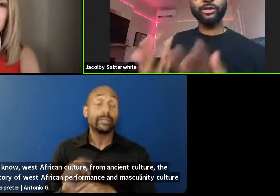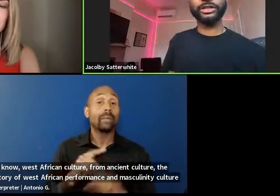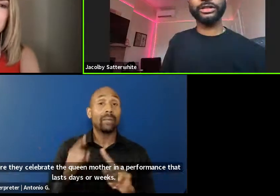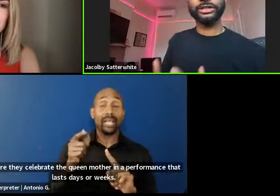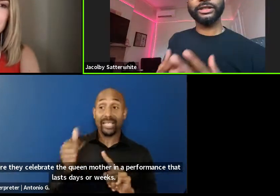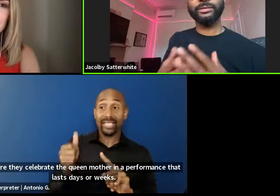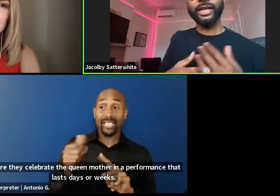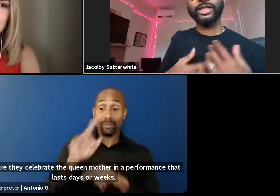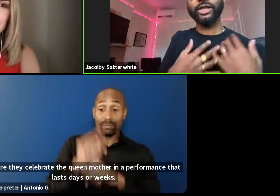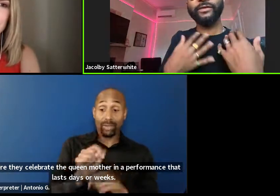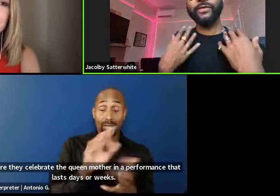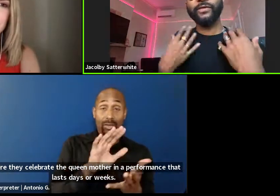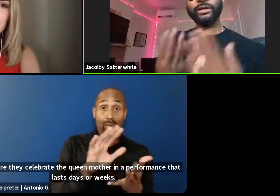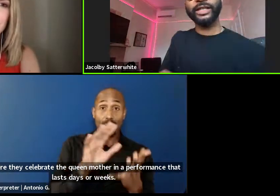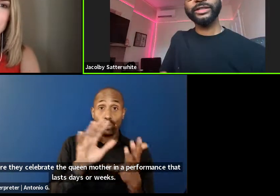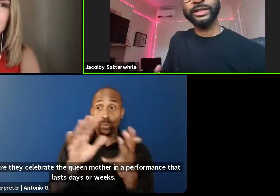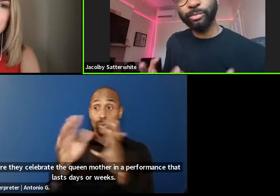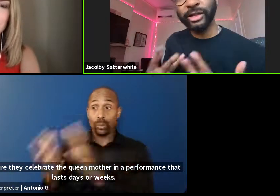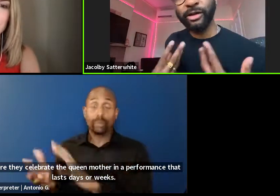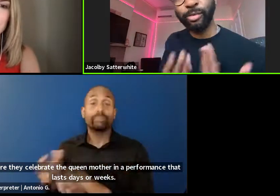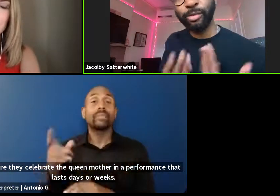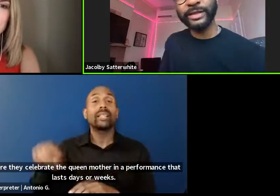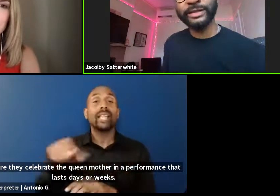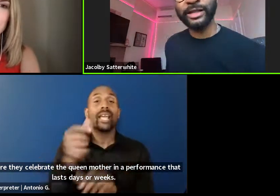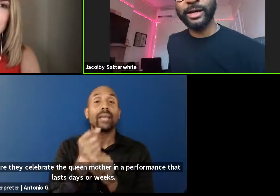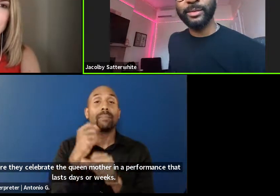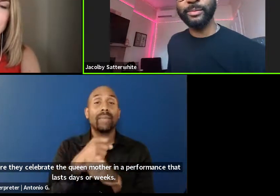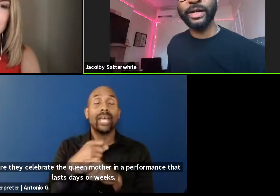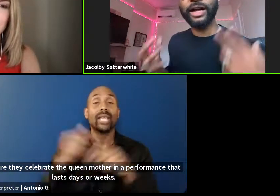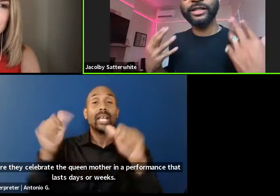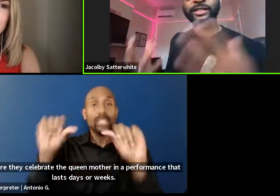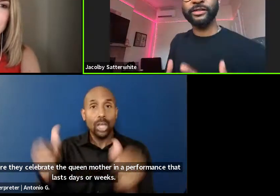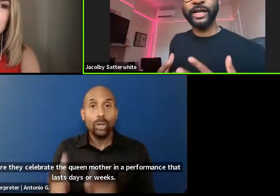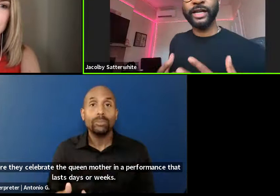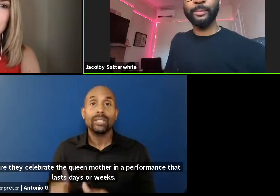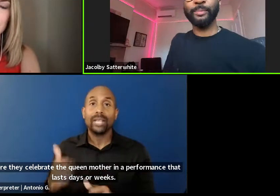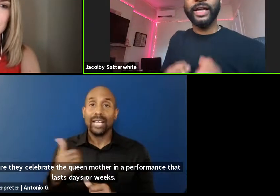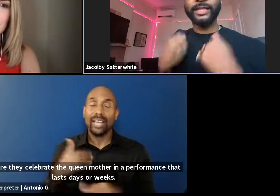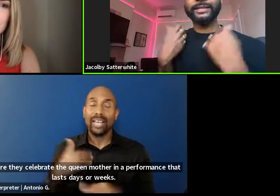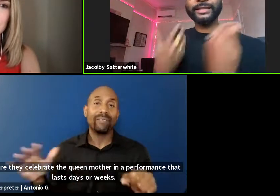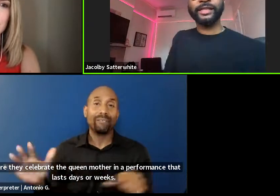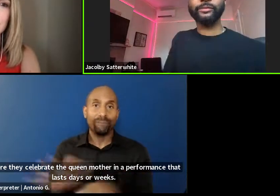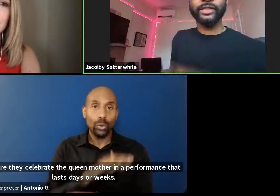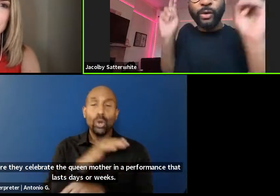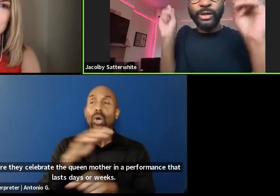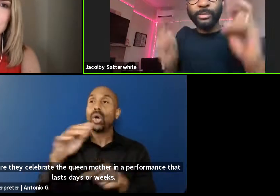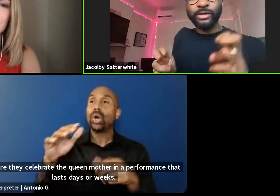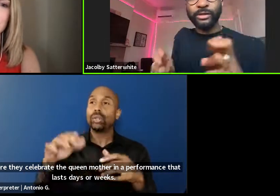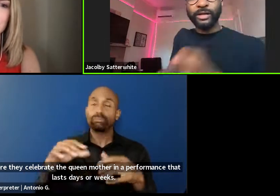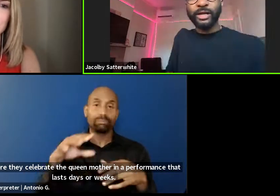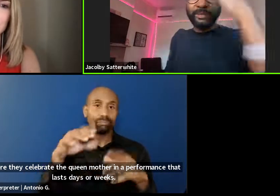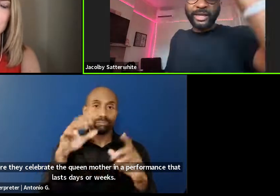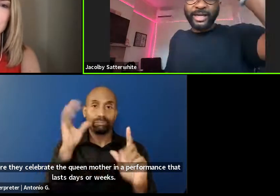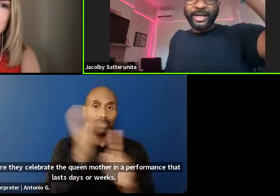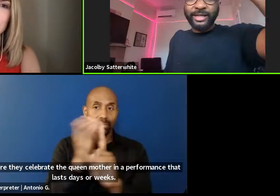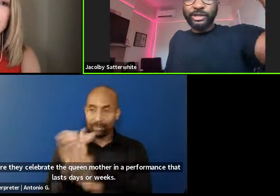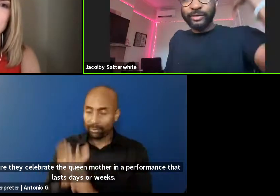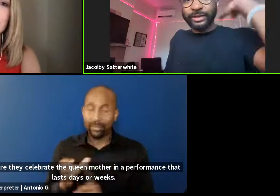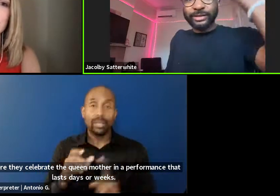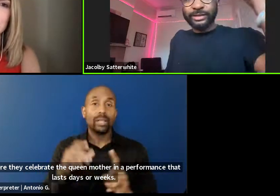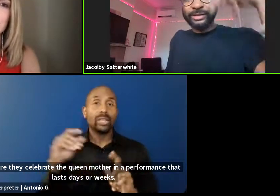make sculptures and make have a full-on interdisciplinary practice to to congregate and celebrate the Queen Mother. They